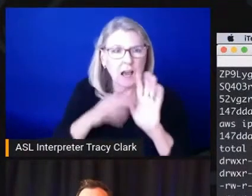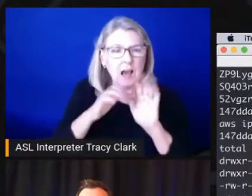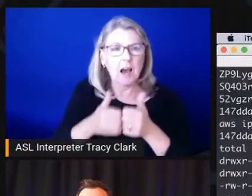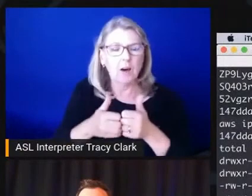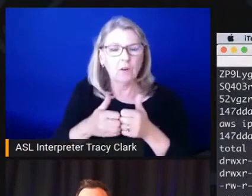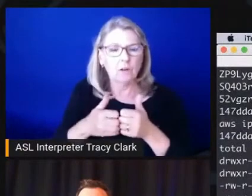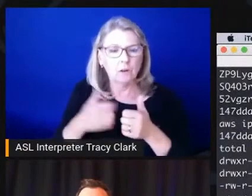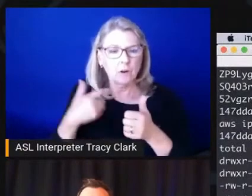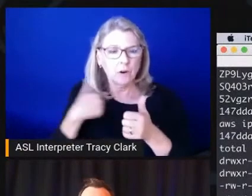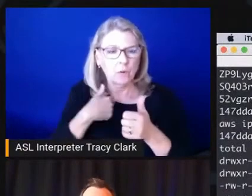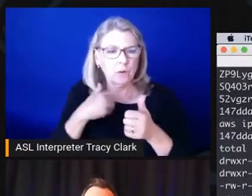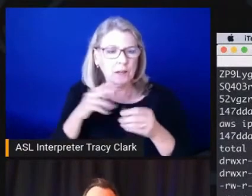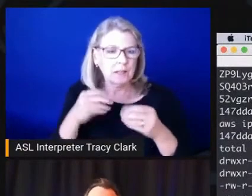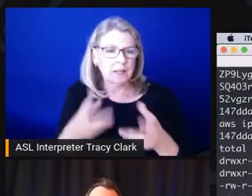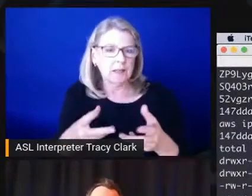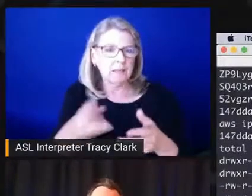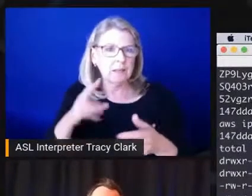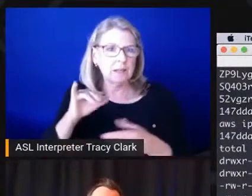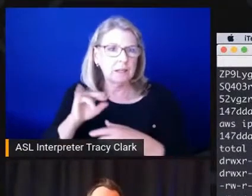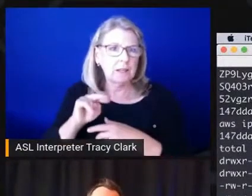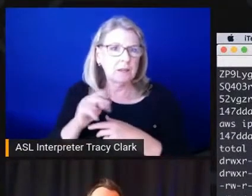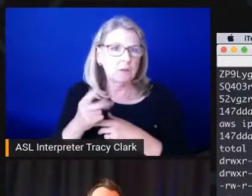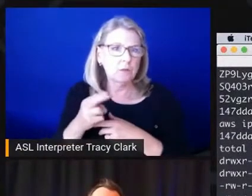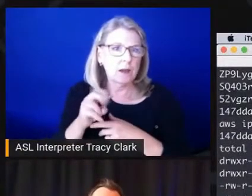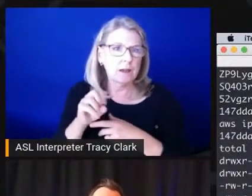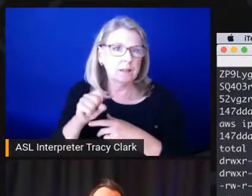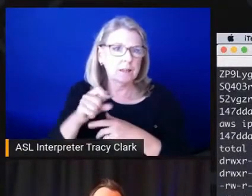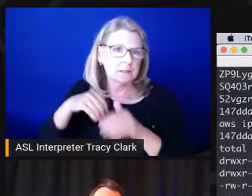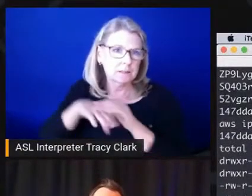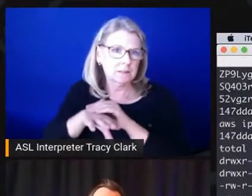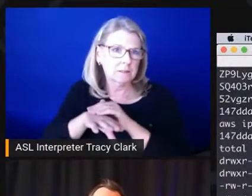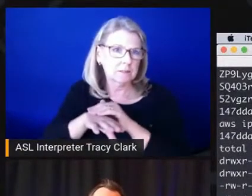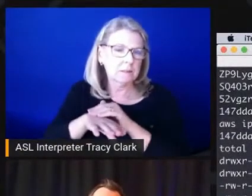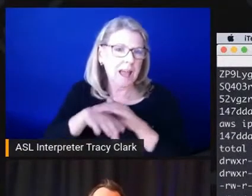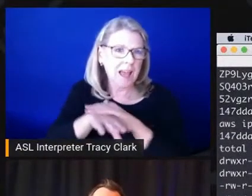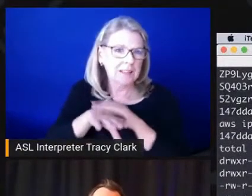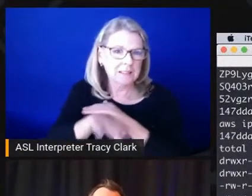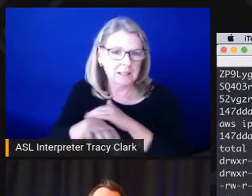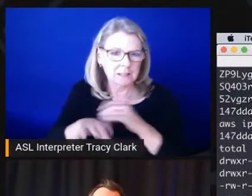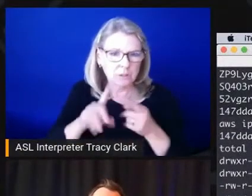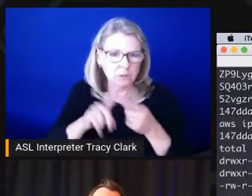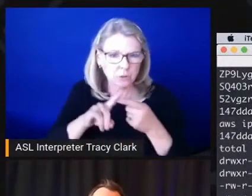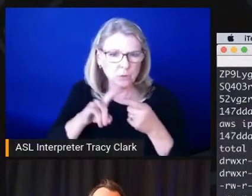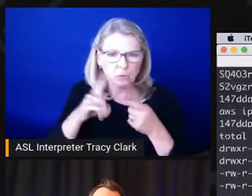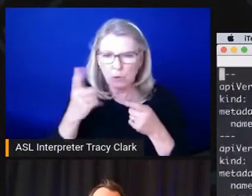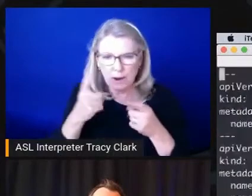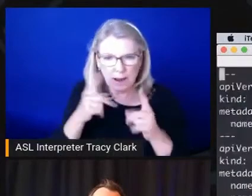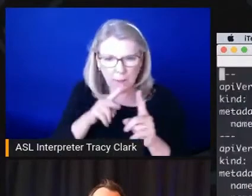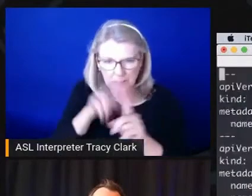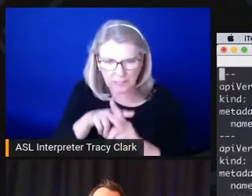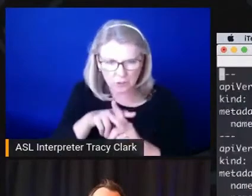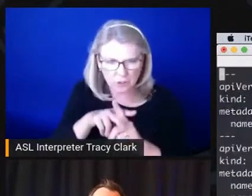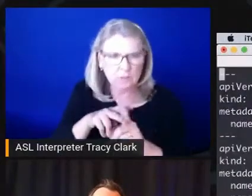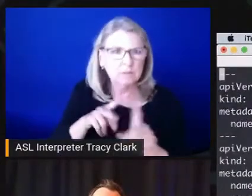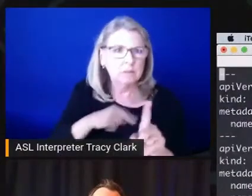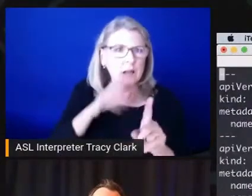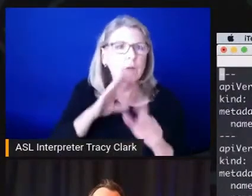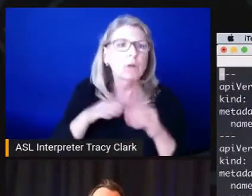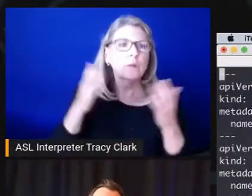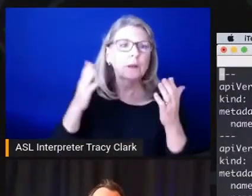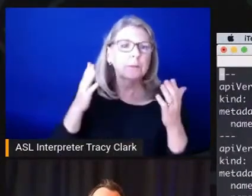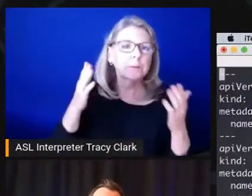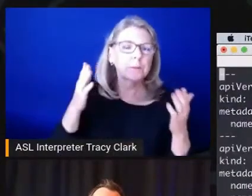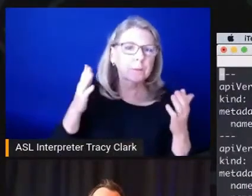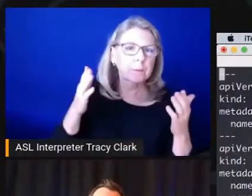ingress access to our application, right? So let me open up. Okay, so I'm